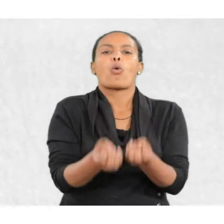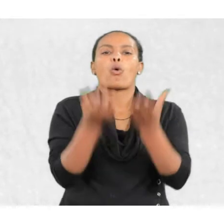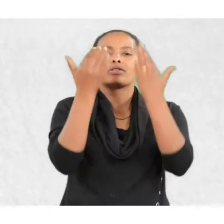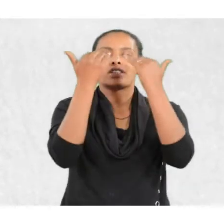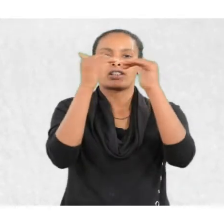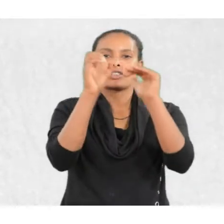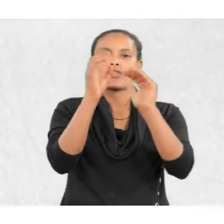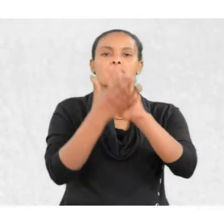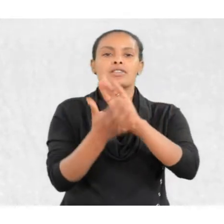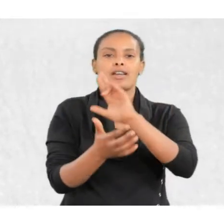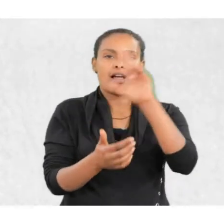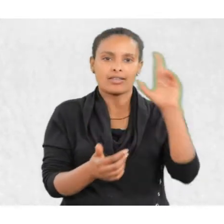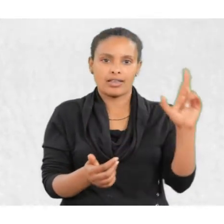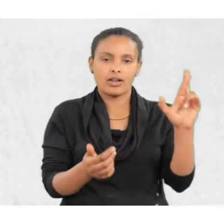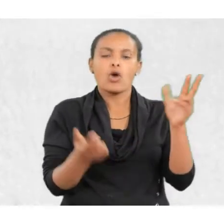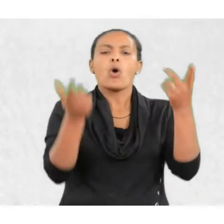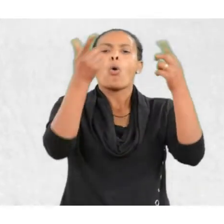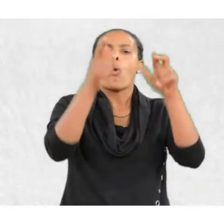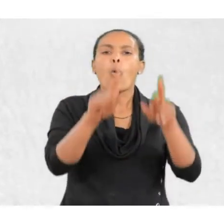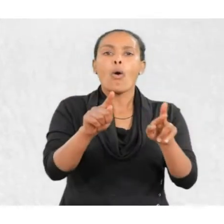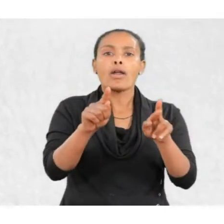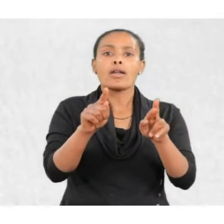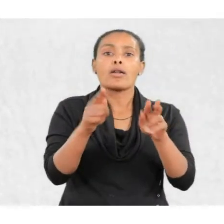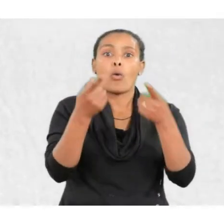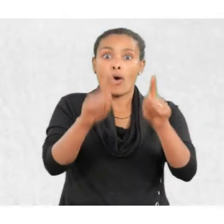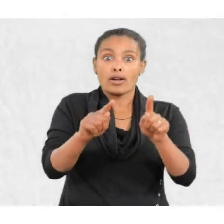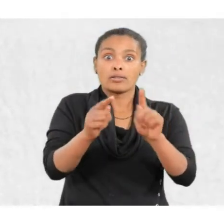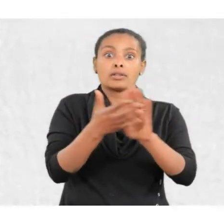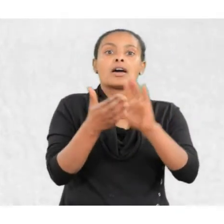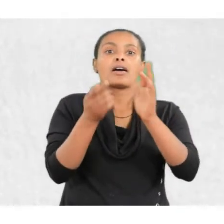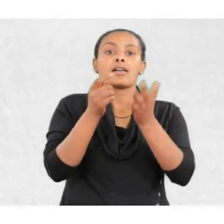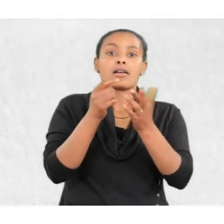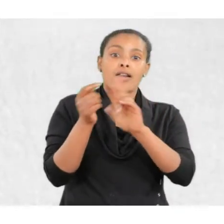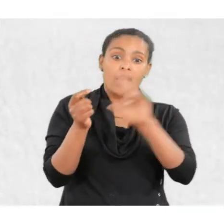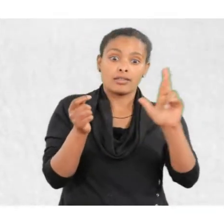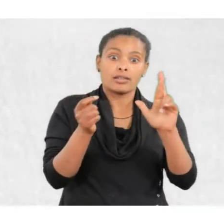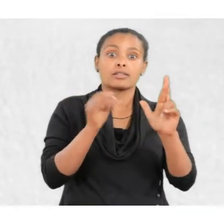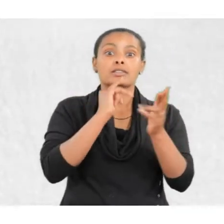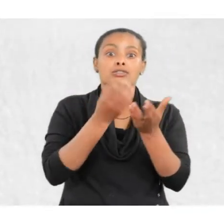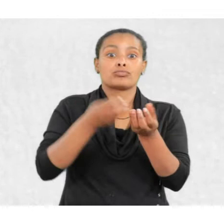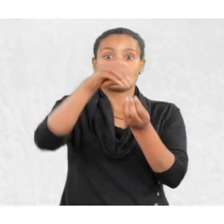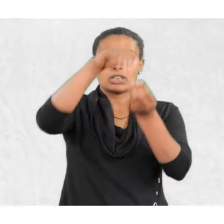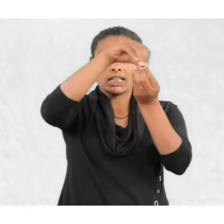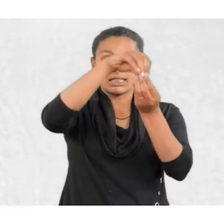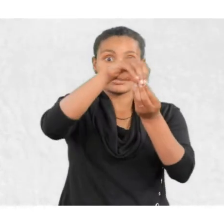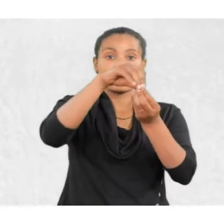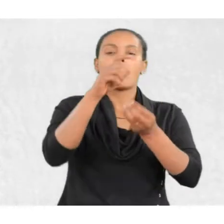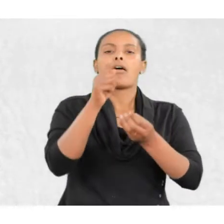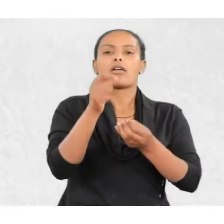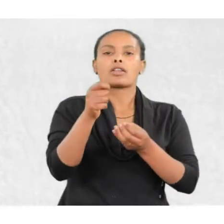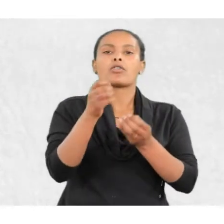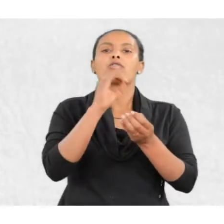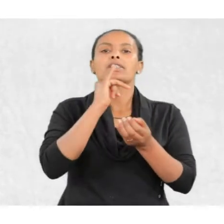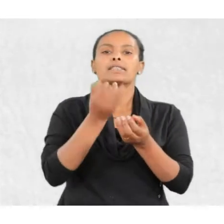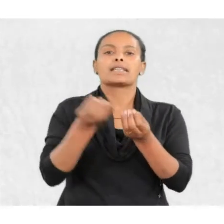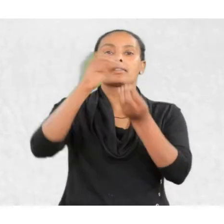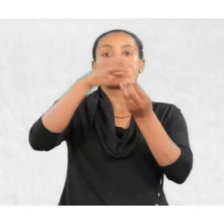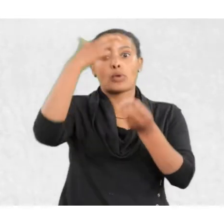the reactant. When concentration of a reactant increase, rate of the reaction increase,